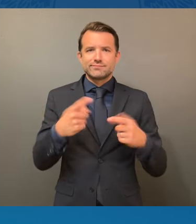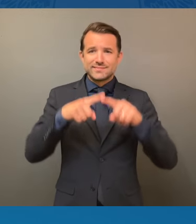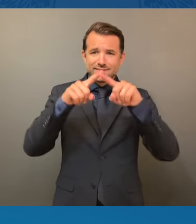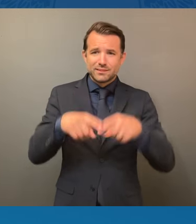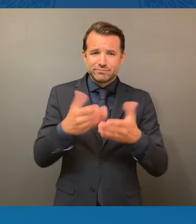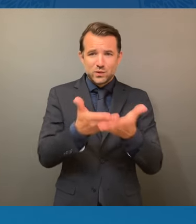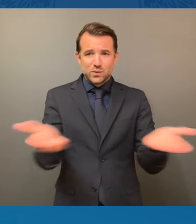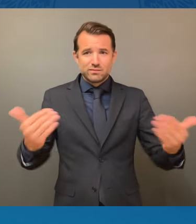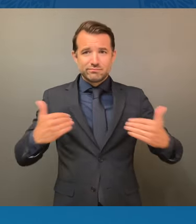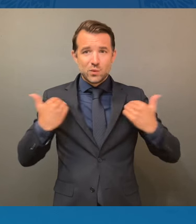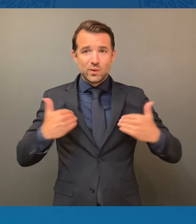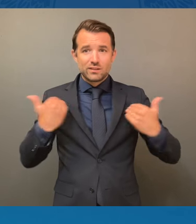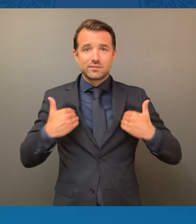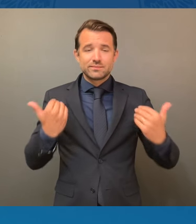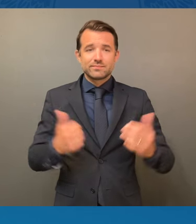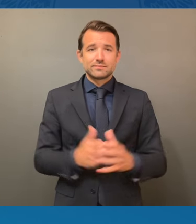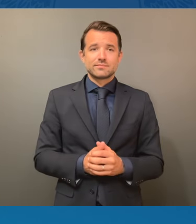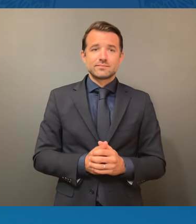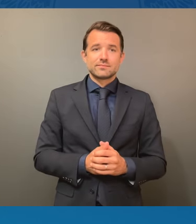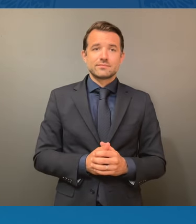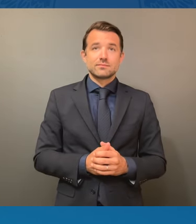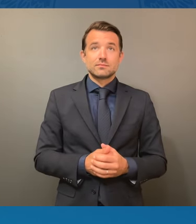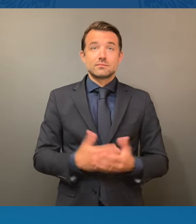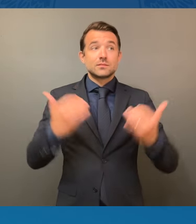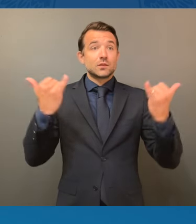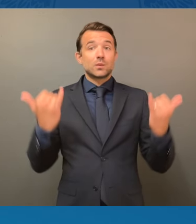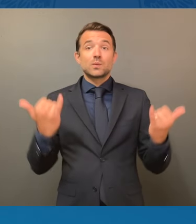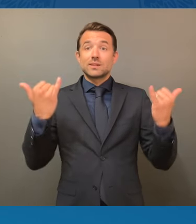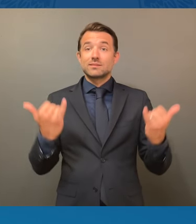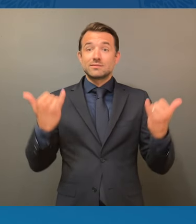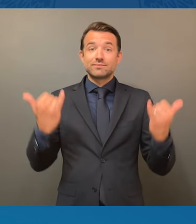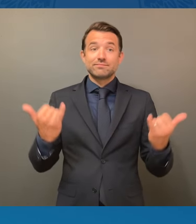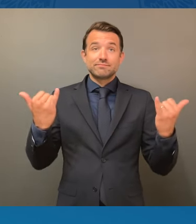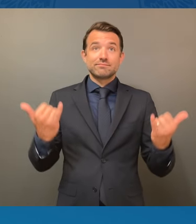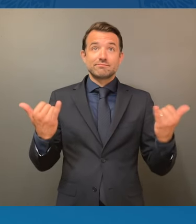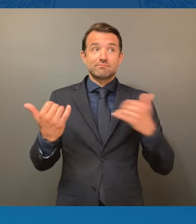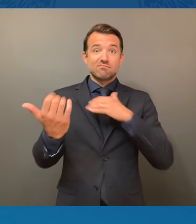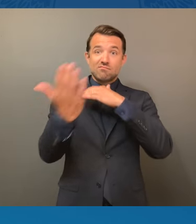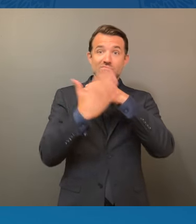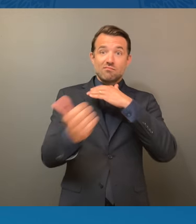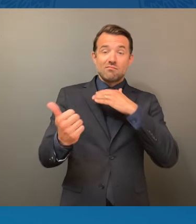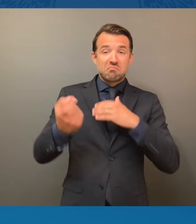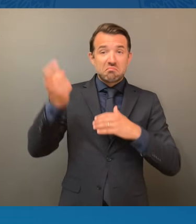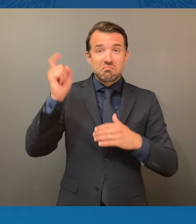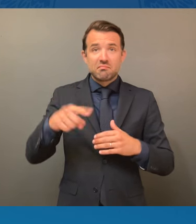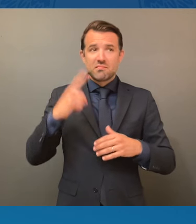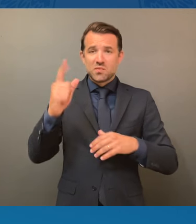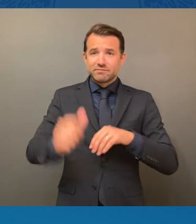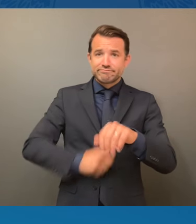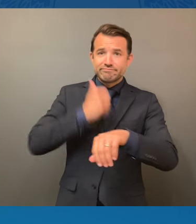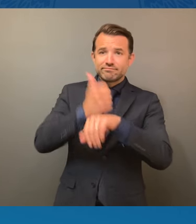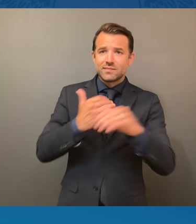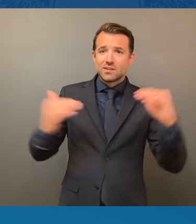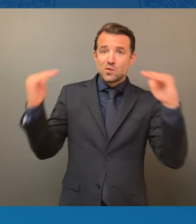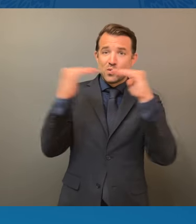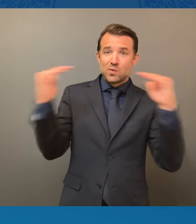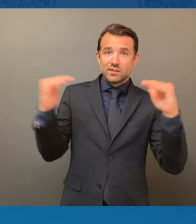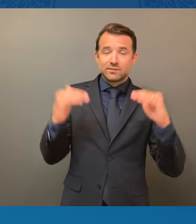Because today we have been called to create a more fair, more equal, and more